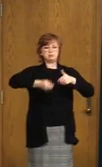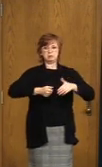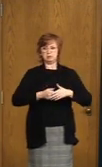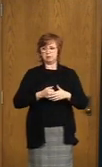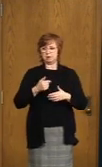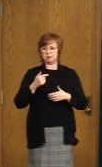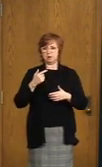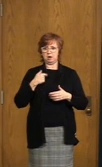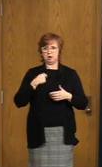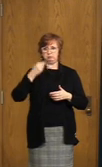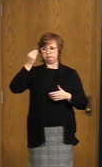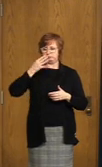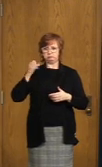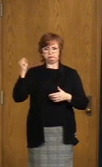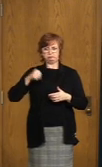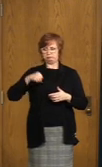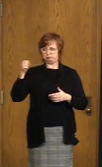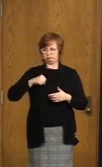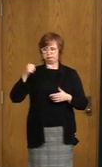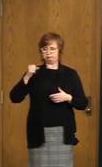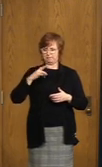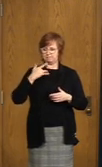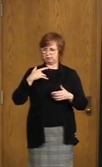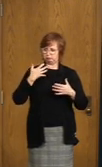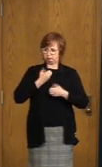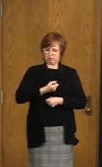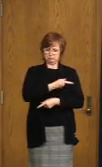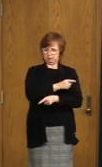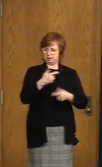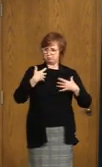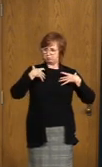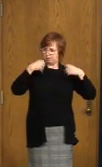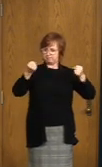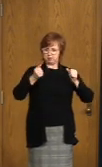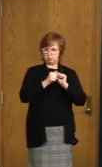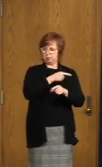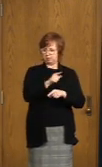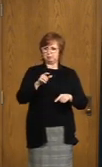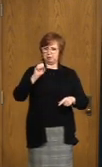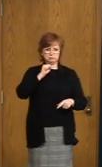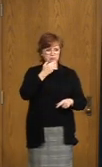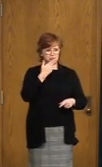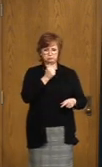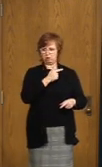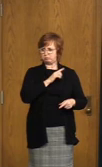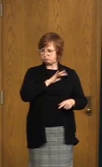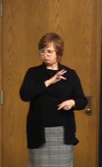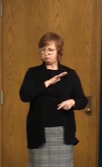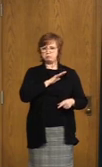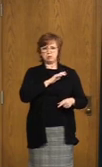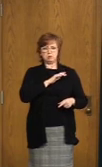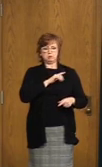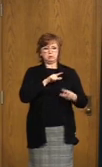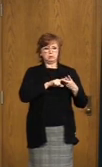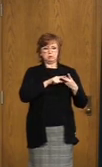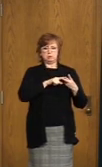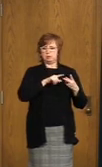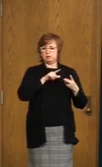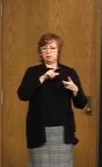had indicated at that point in time that I most certainly did have confidence in the Saskatchewan Health Authority and those